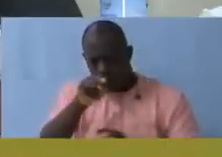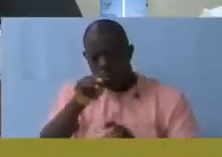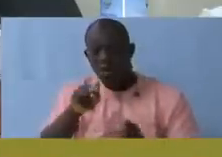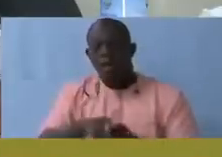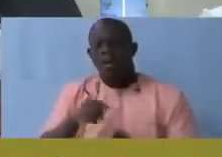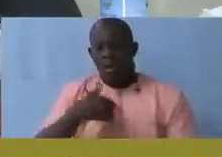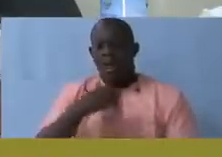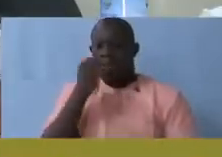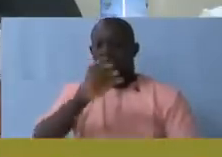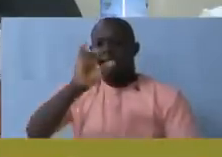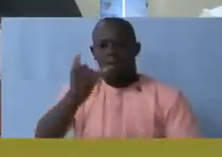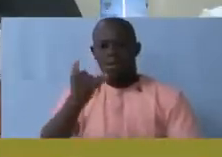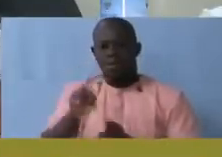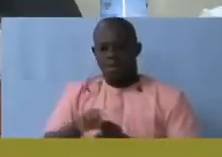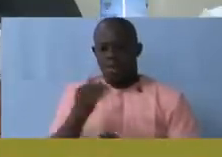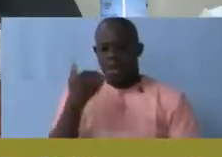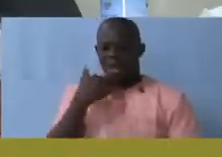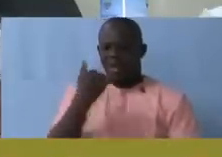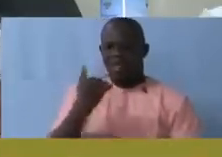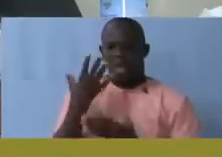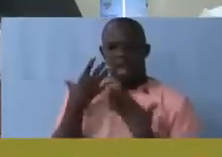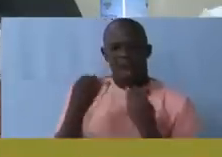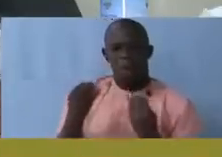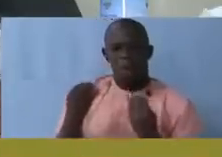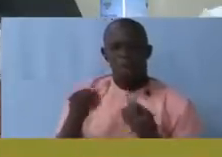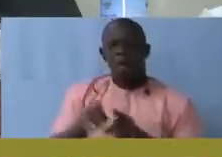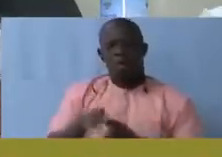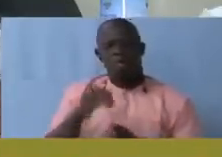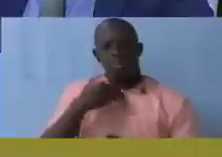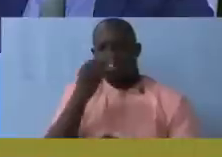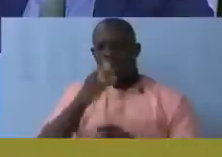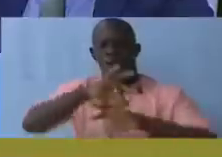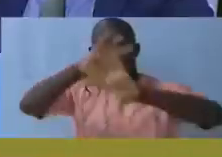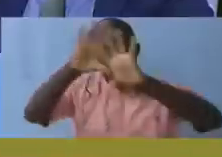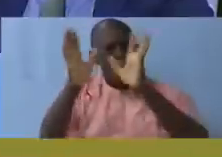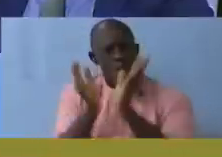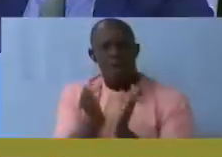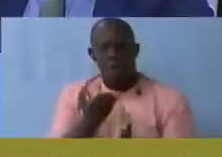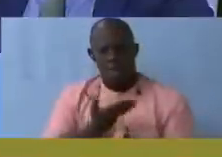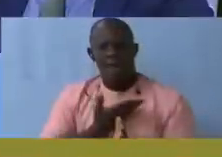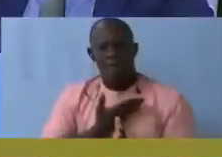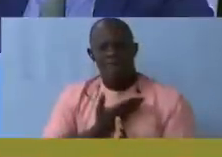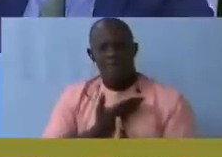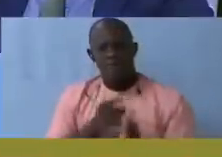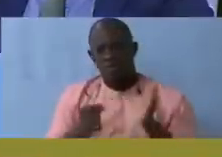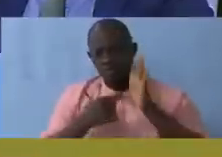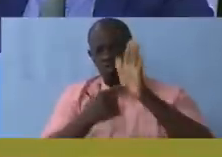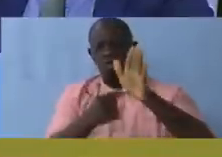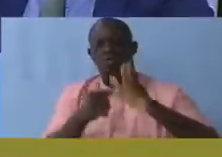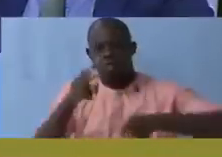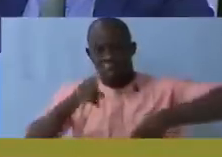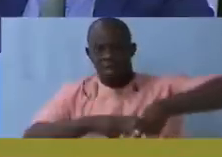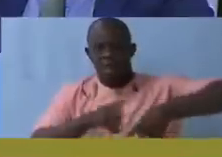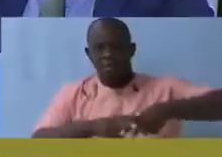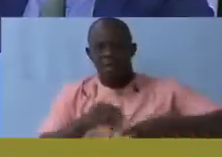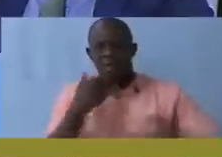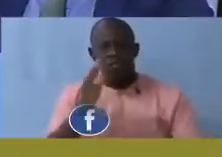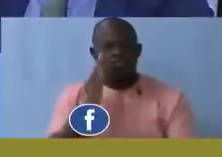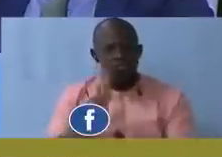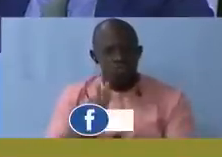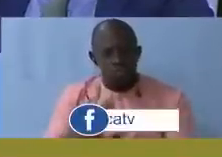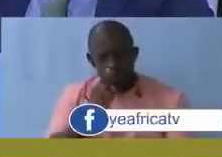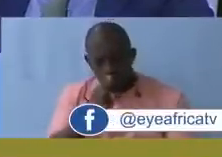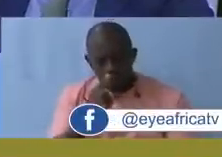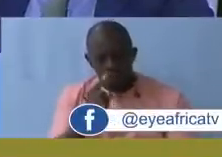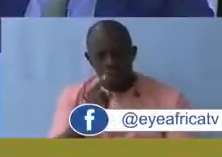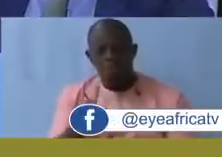How do you find it? I said, well, they all came out positive. I said, are you sure? I said, yes, I'm sure. Because